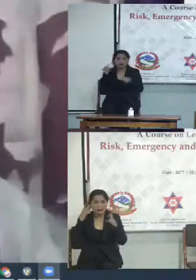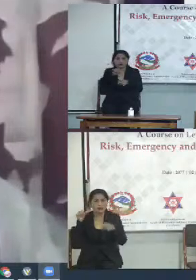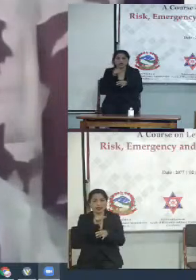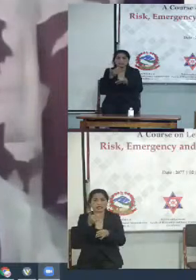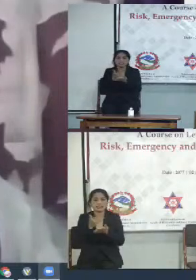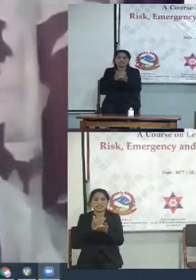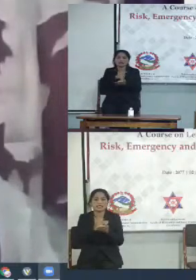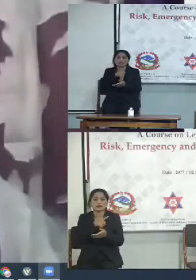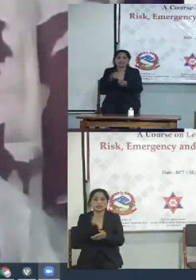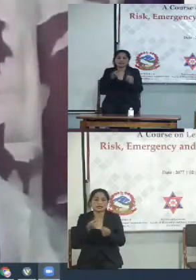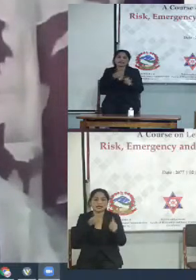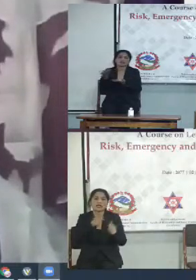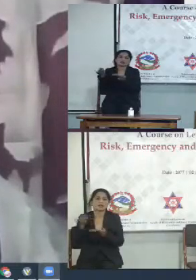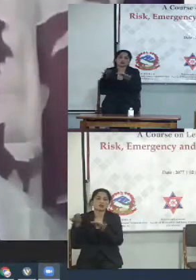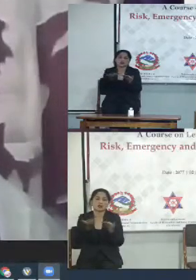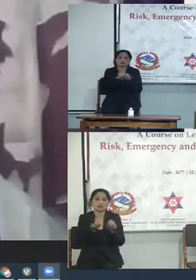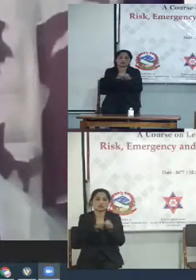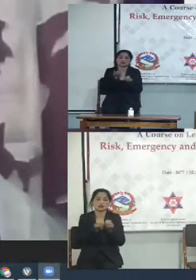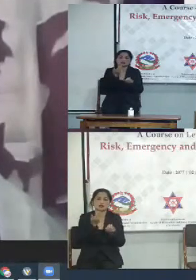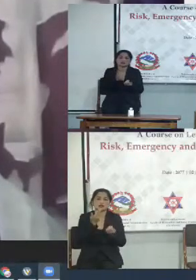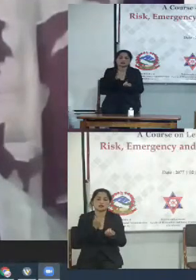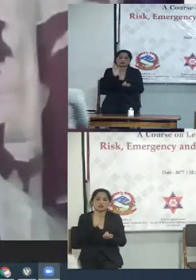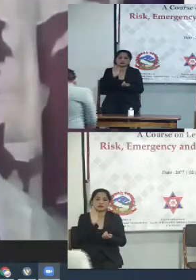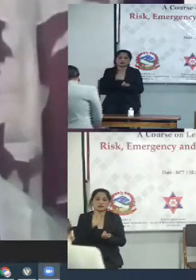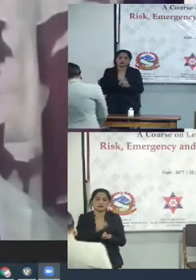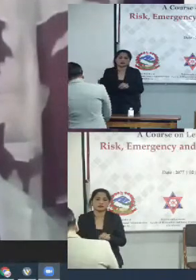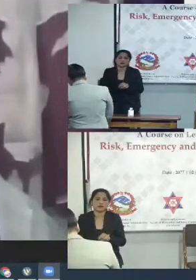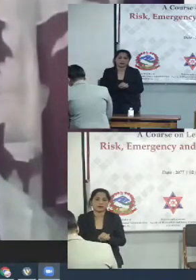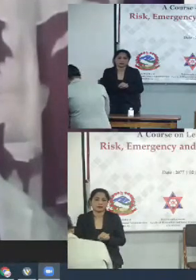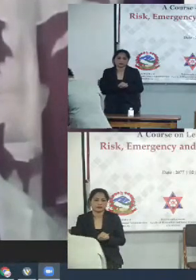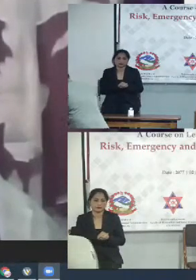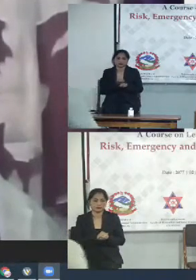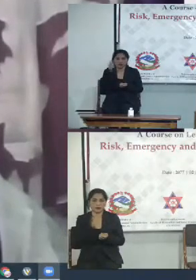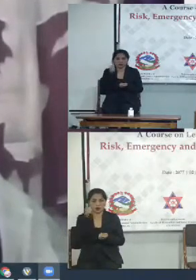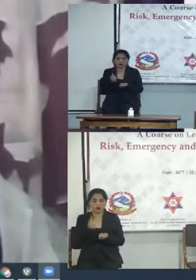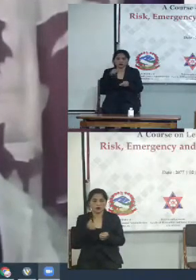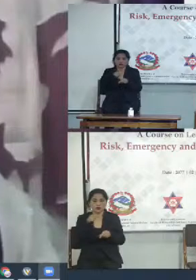Sherpa for your presentation. So